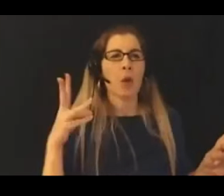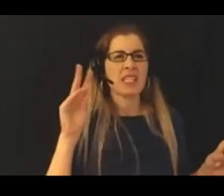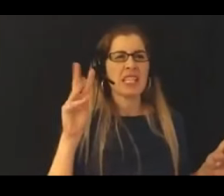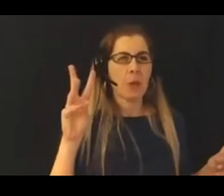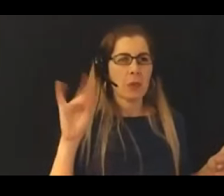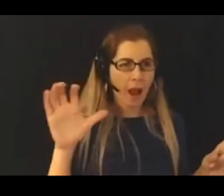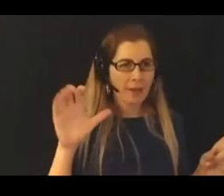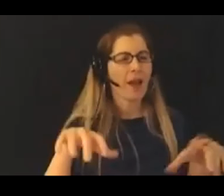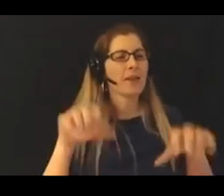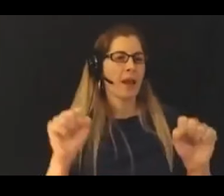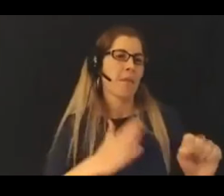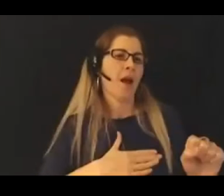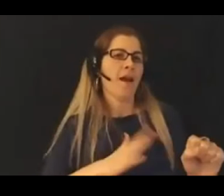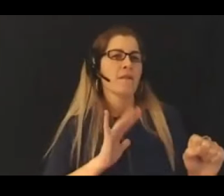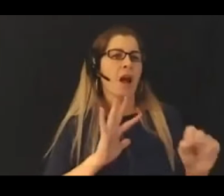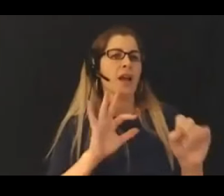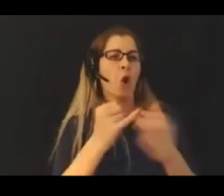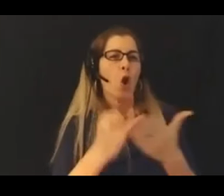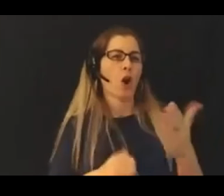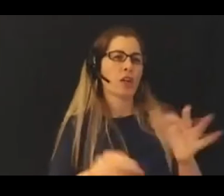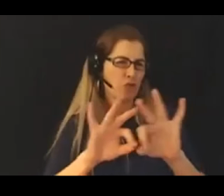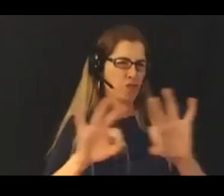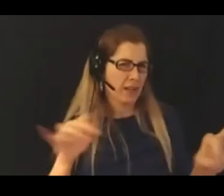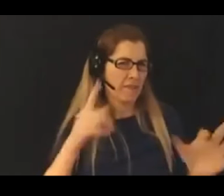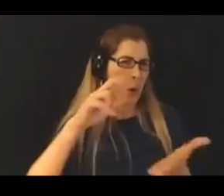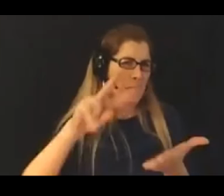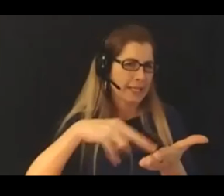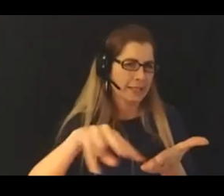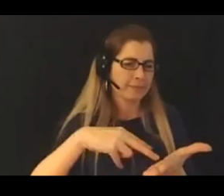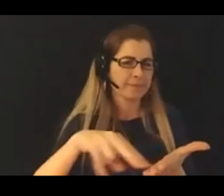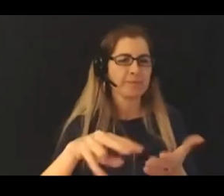Fine Arts in dance. And when I